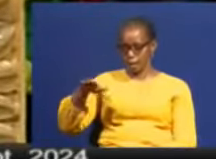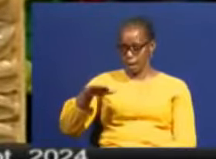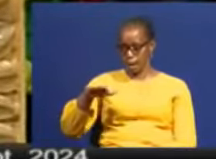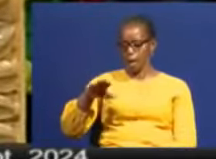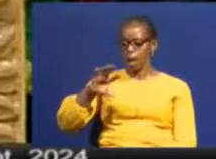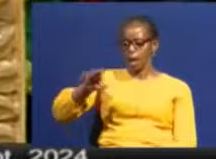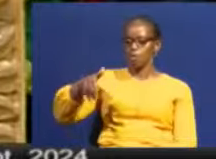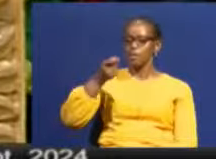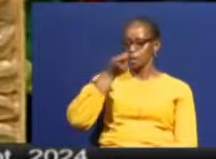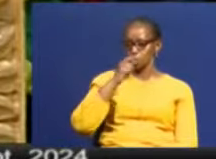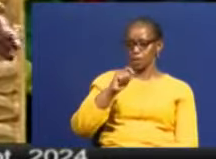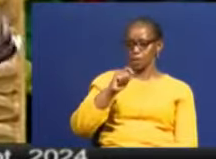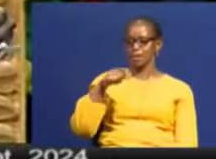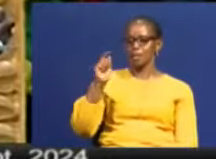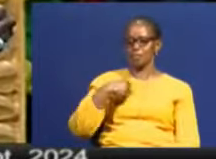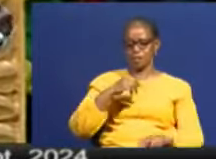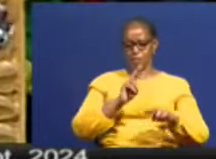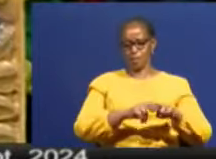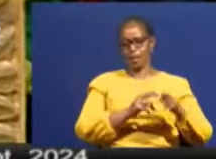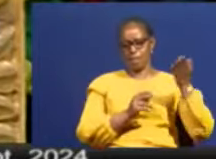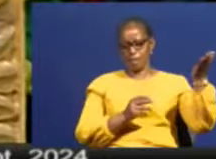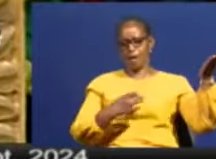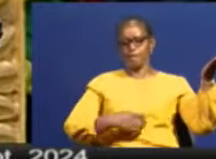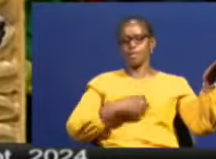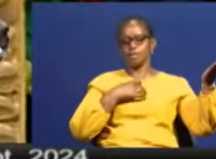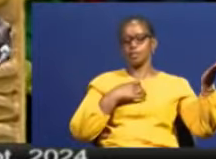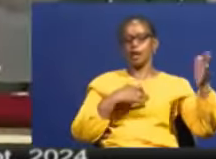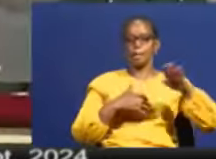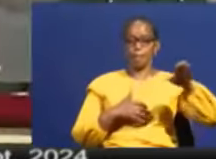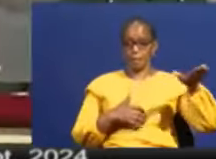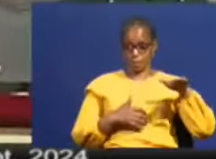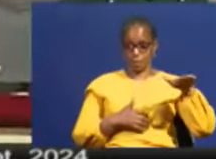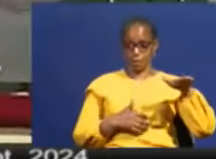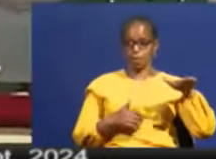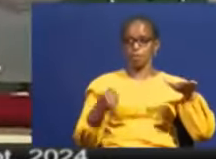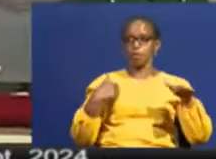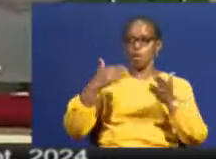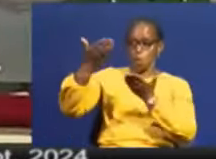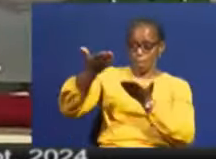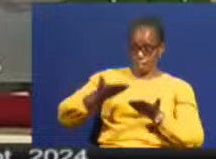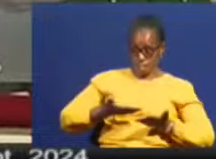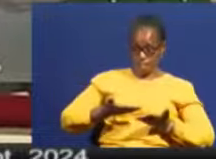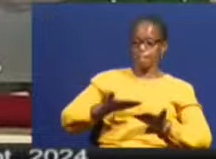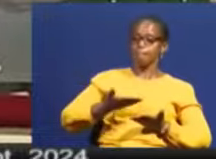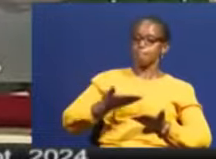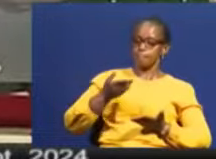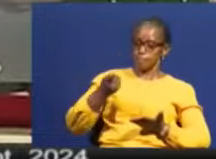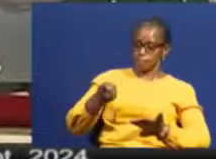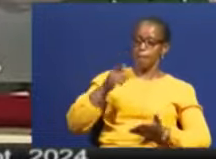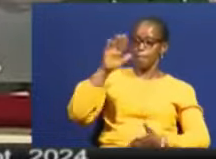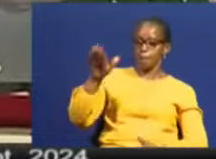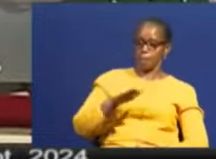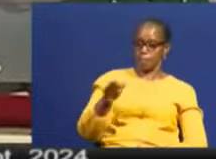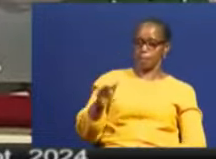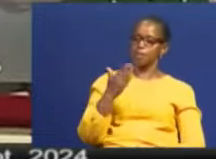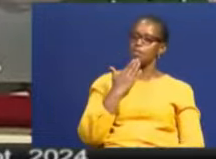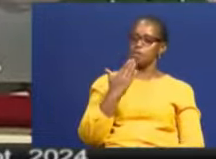County, who are seated in the public gallery. On behalf of the members of the National Assembly, we welcome you to Bunge. Thank you.